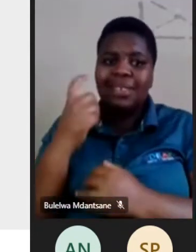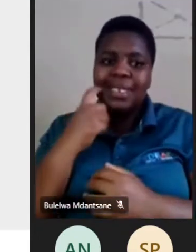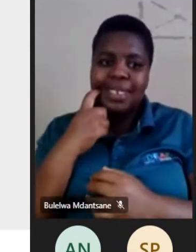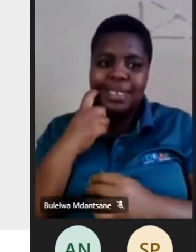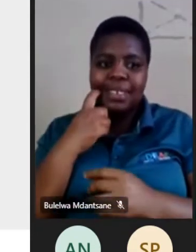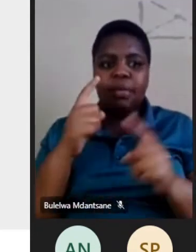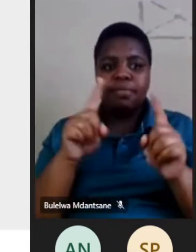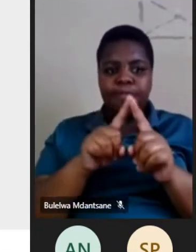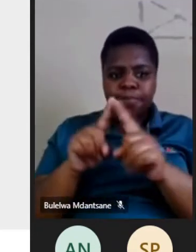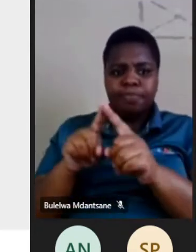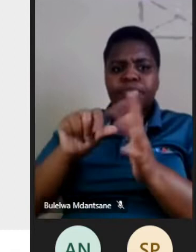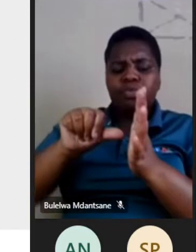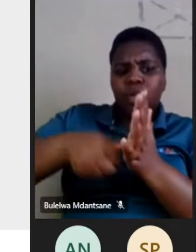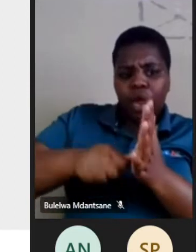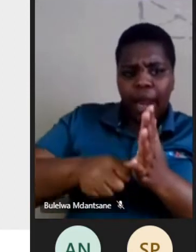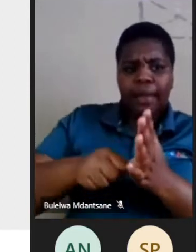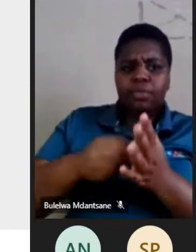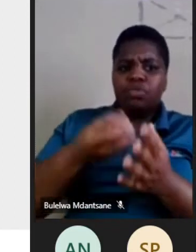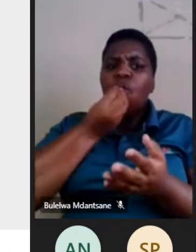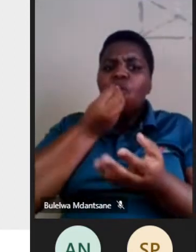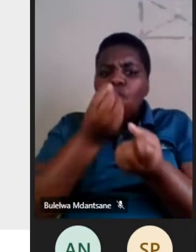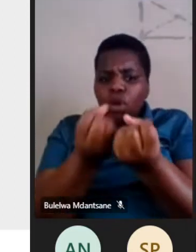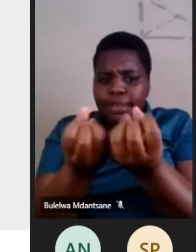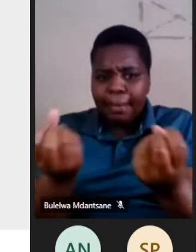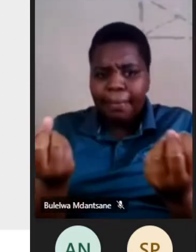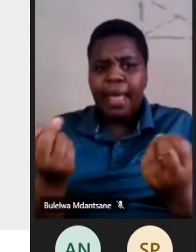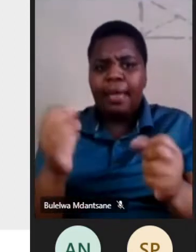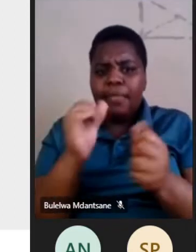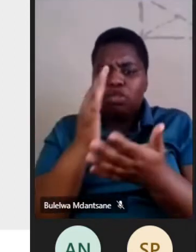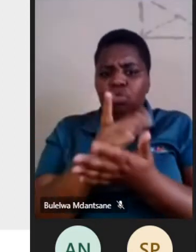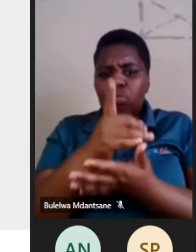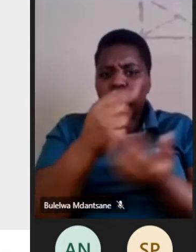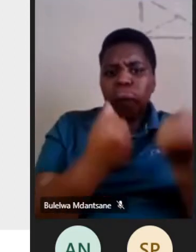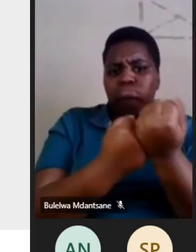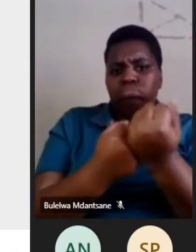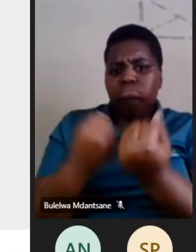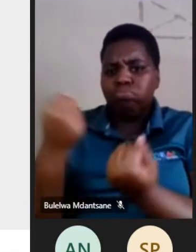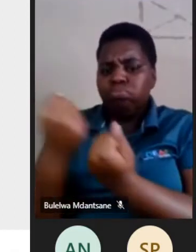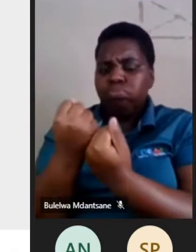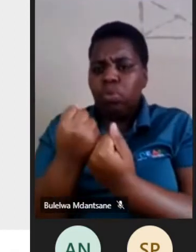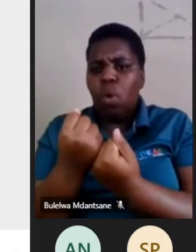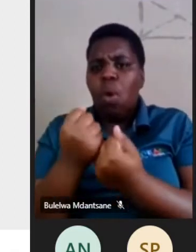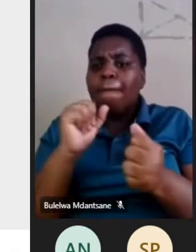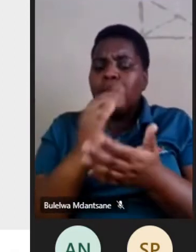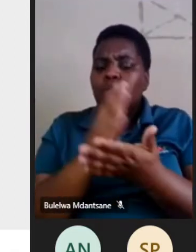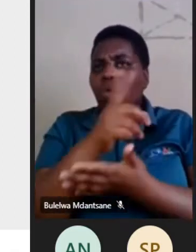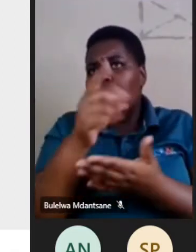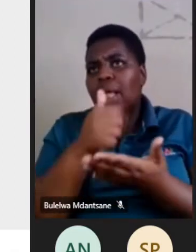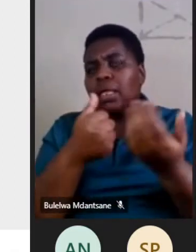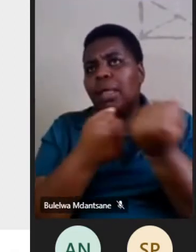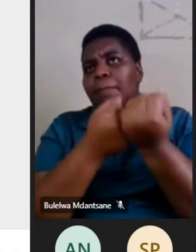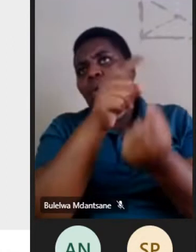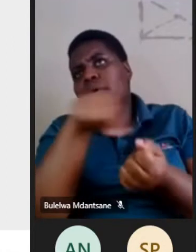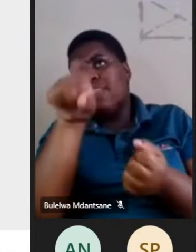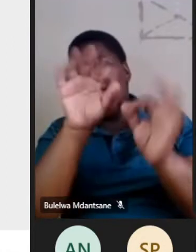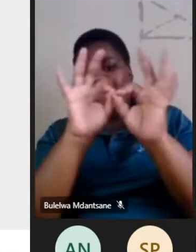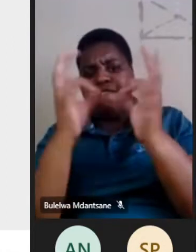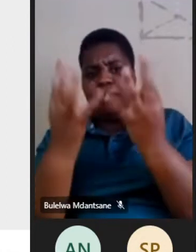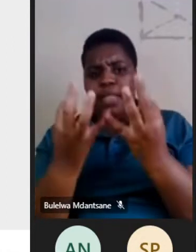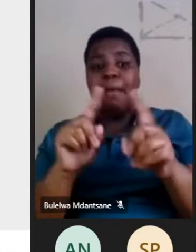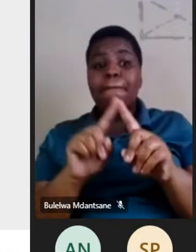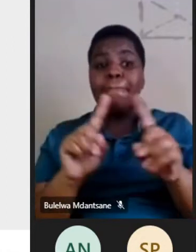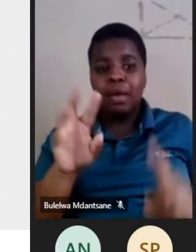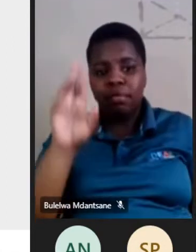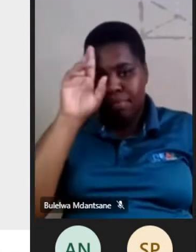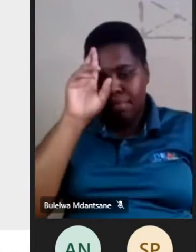grants, emergency food supply and subsistence farming seems to go some way to support livelihoods. But there's a